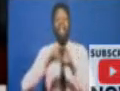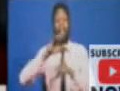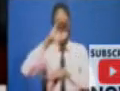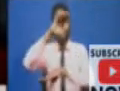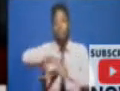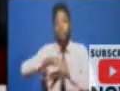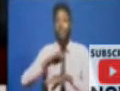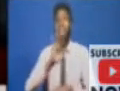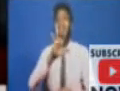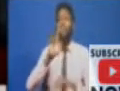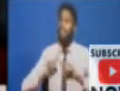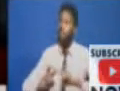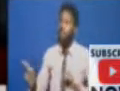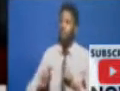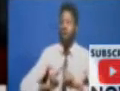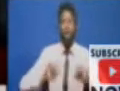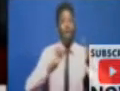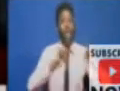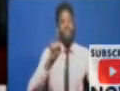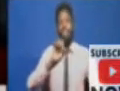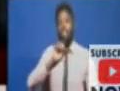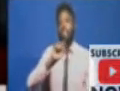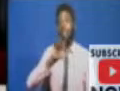different circles.